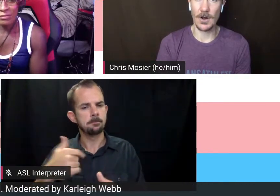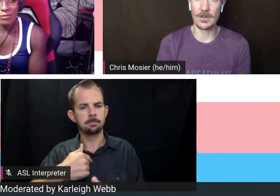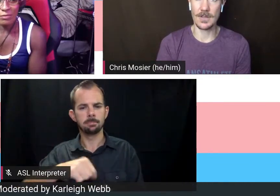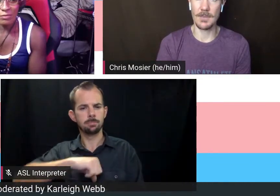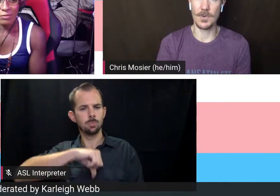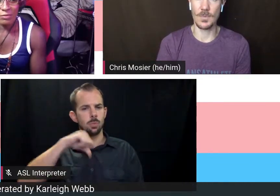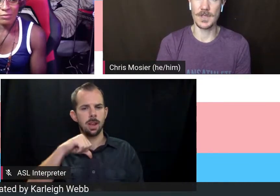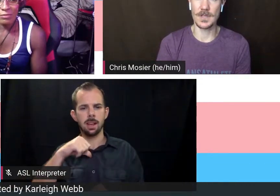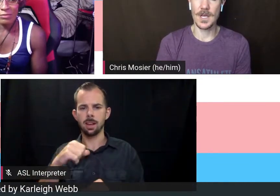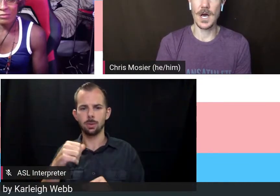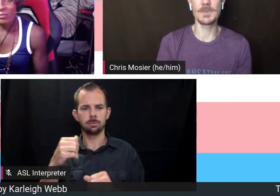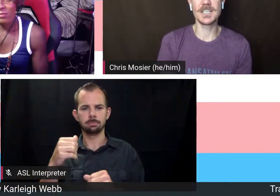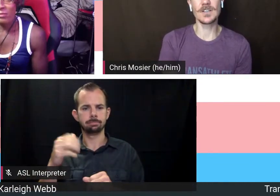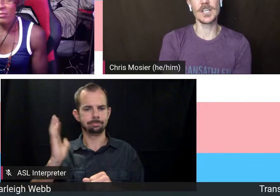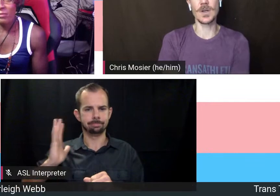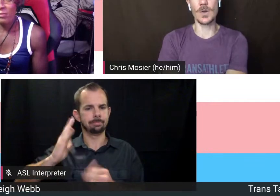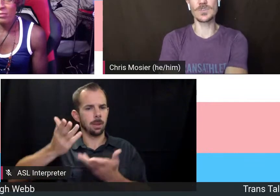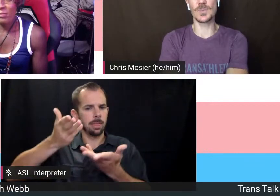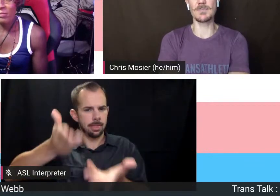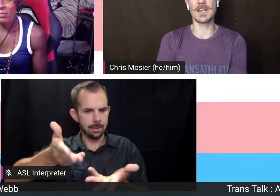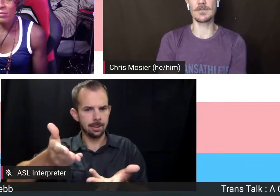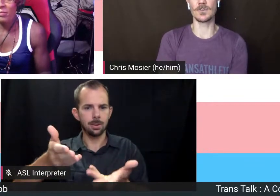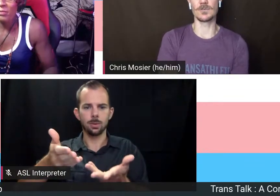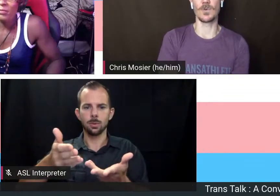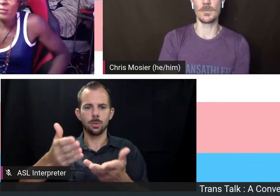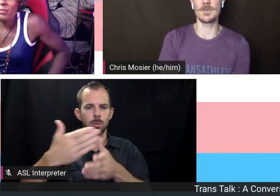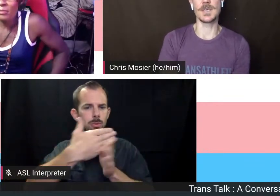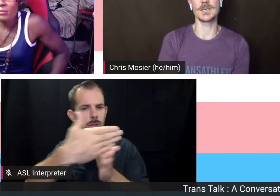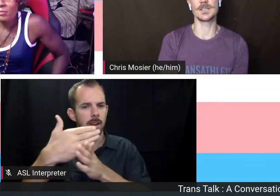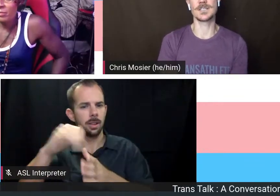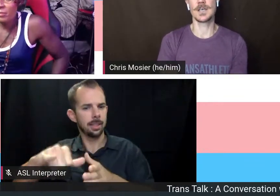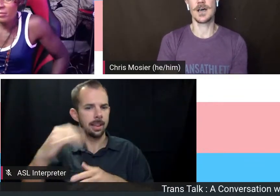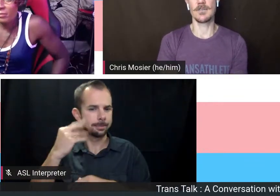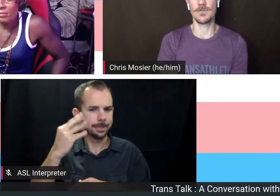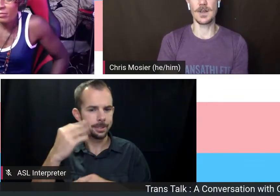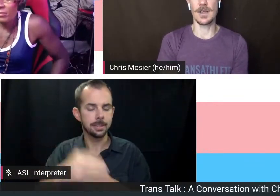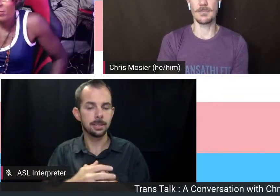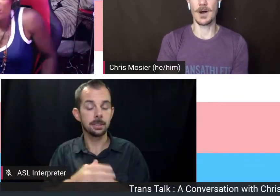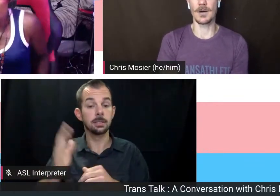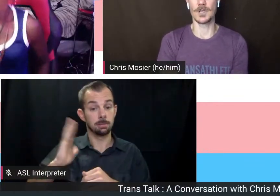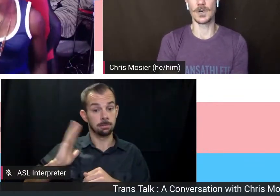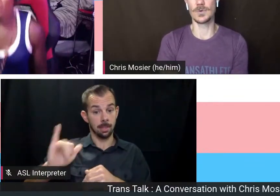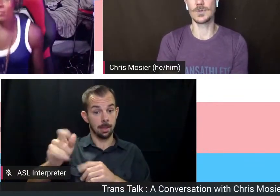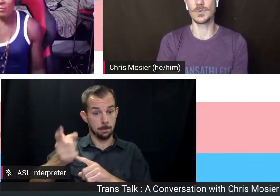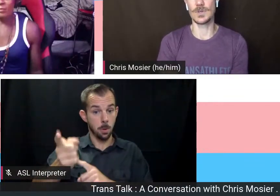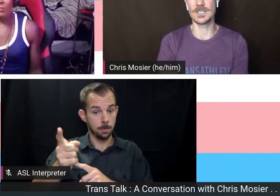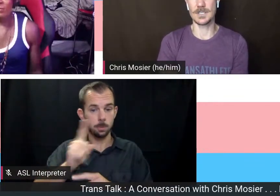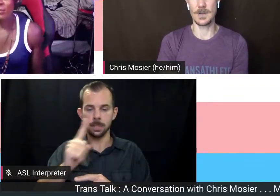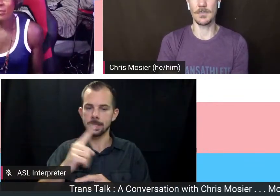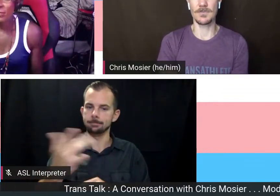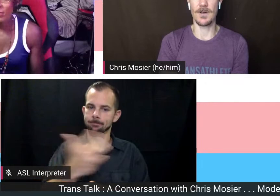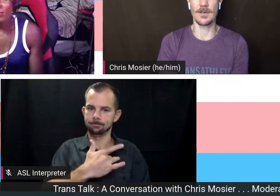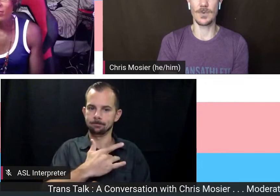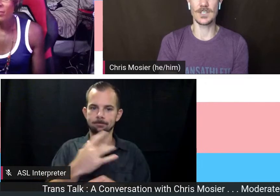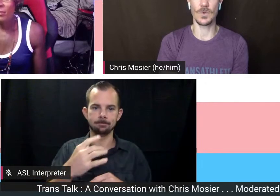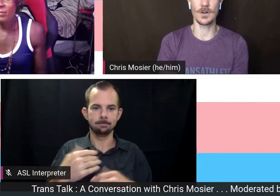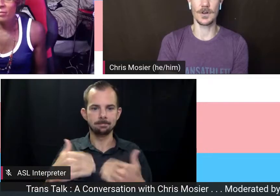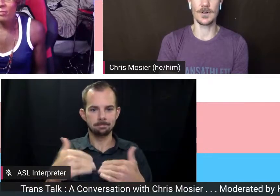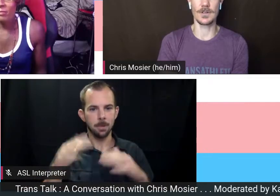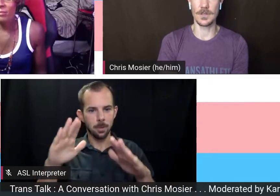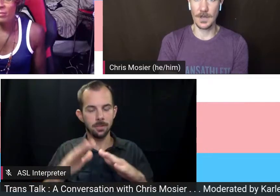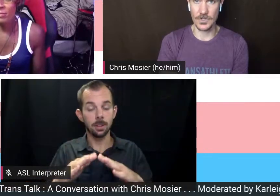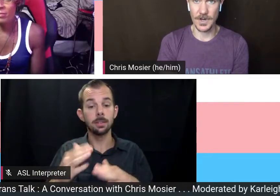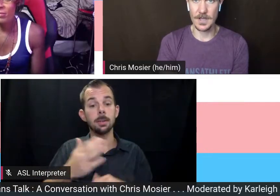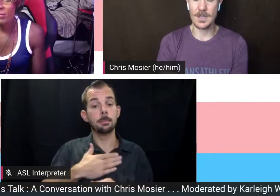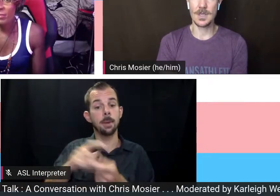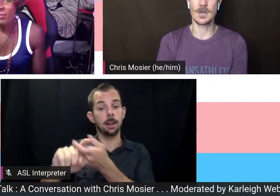have shared that moment. Particularly, it was really meaningful for me because I have a friend named Pablo who is the number 5 race